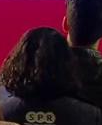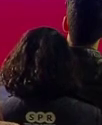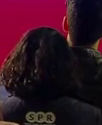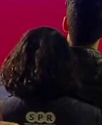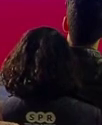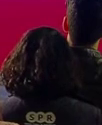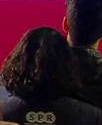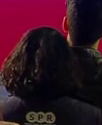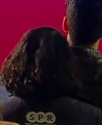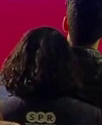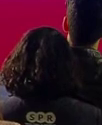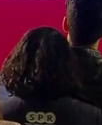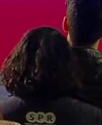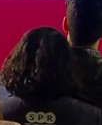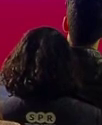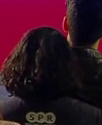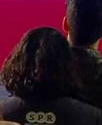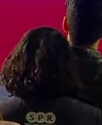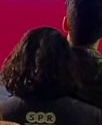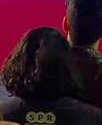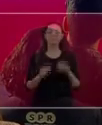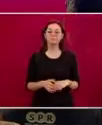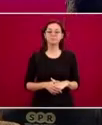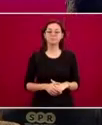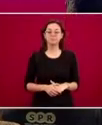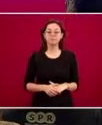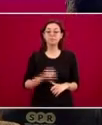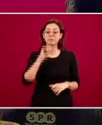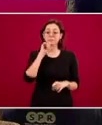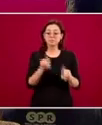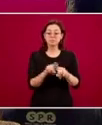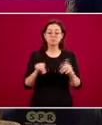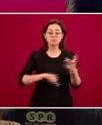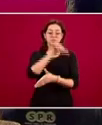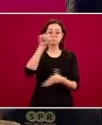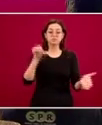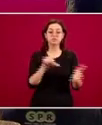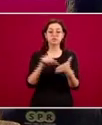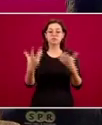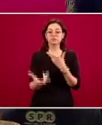orientation and care for all of these people who might need it. We also have